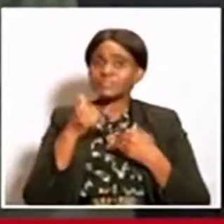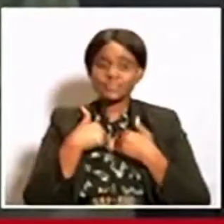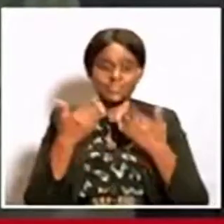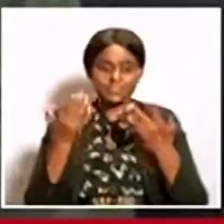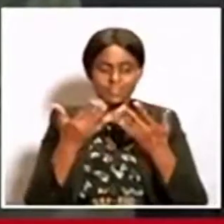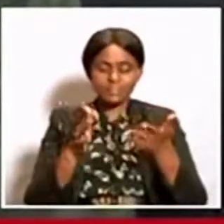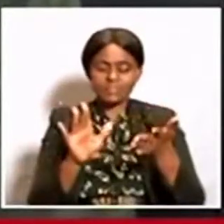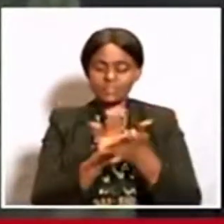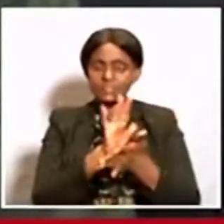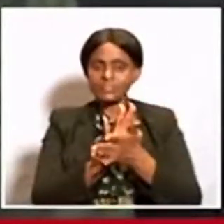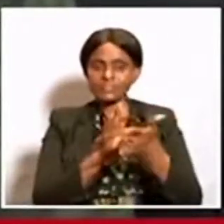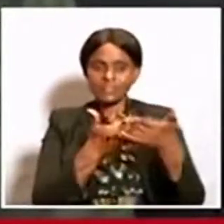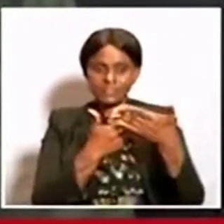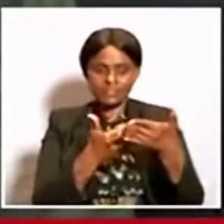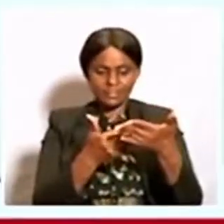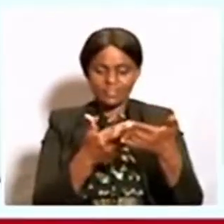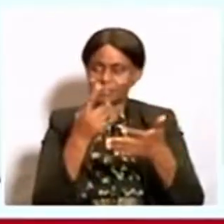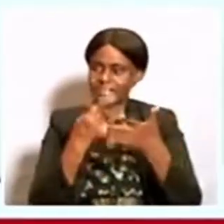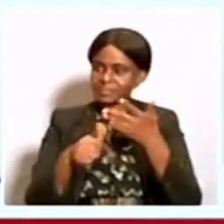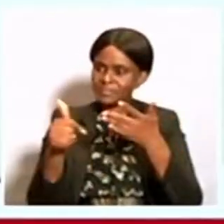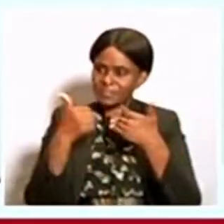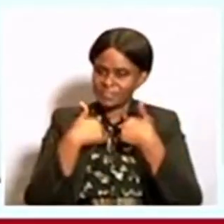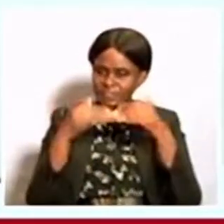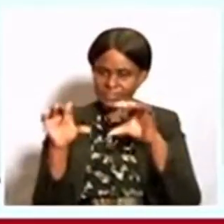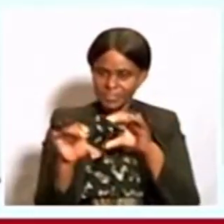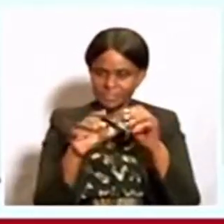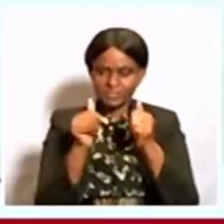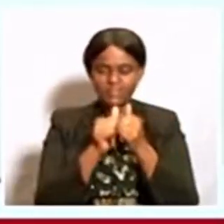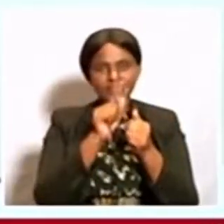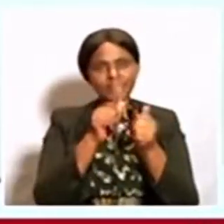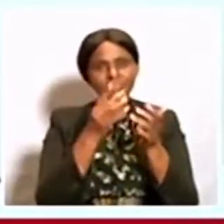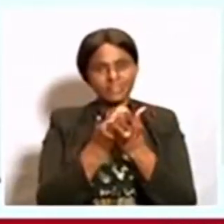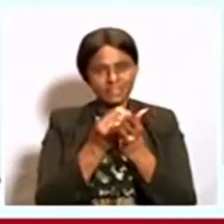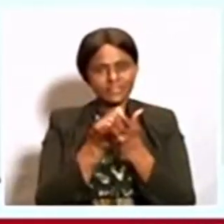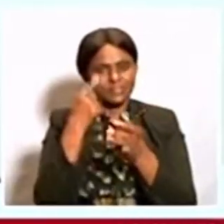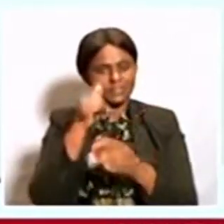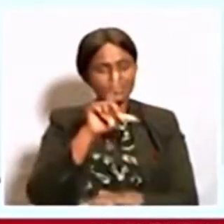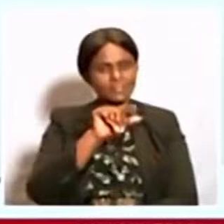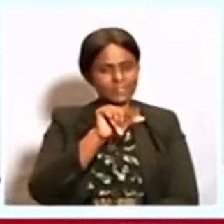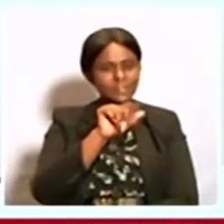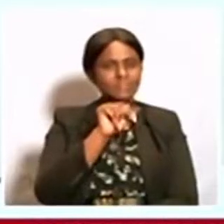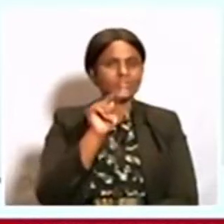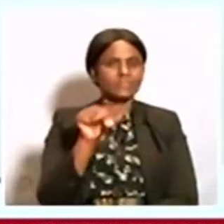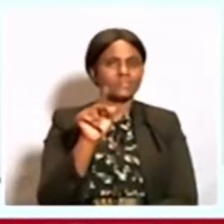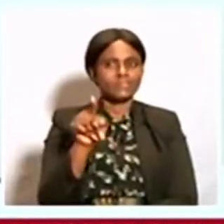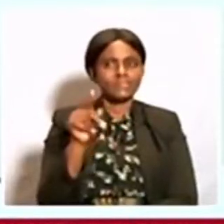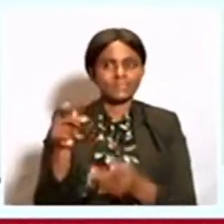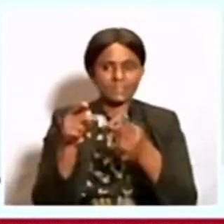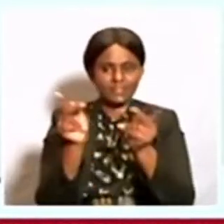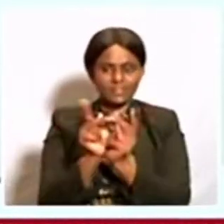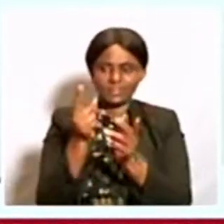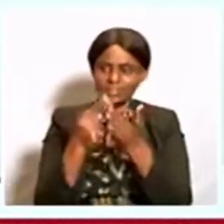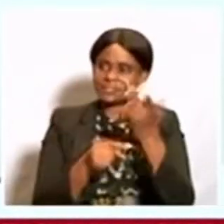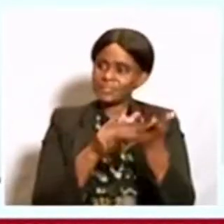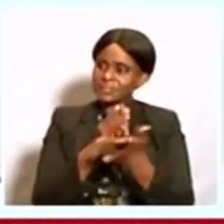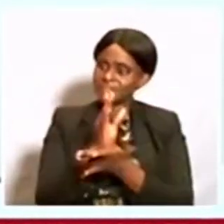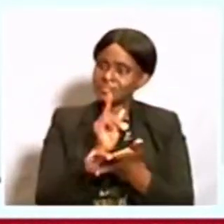the documentary evidence on what you have done with that money, isn't it, for 2022? That's the position, right,